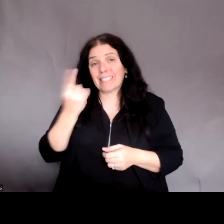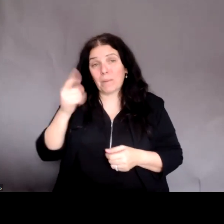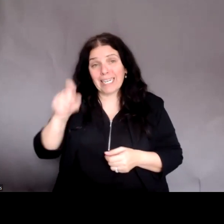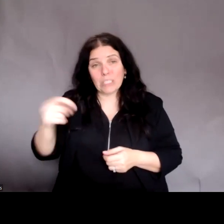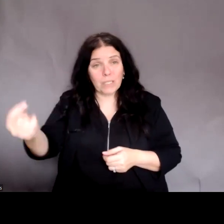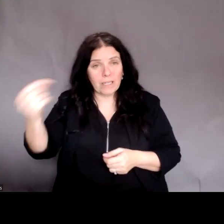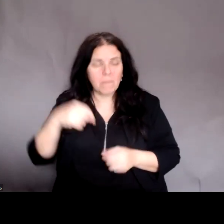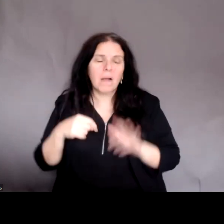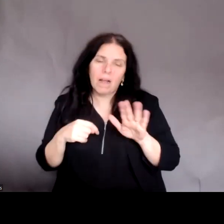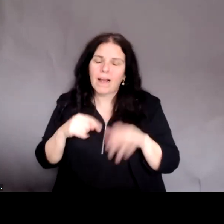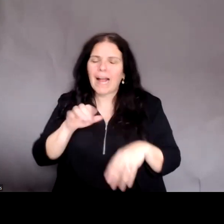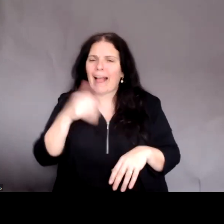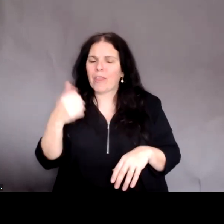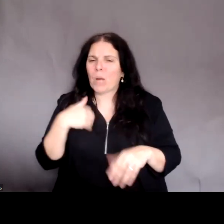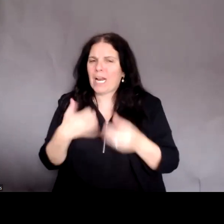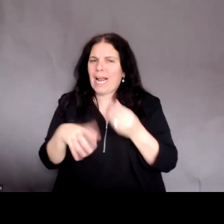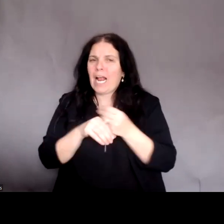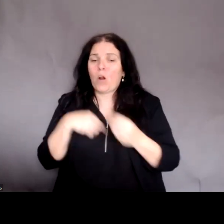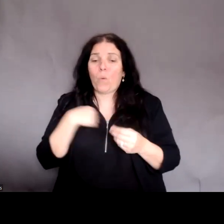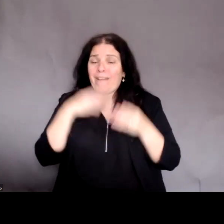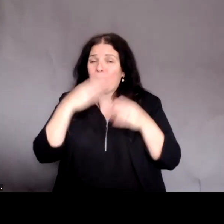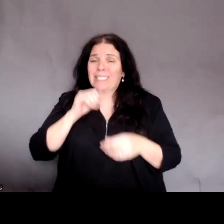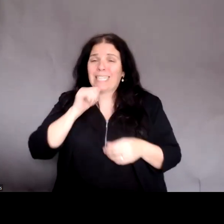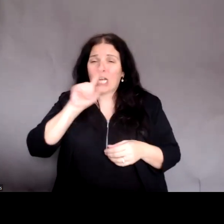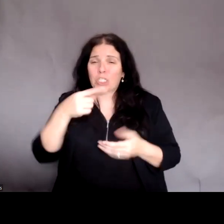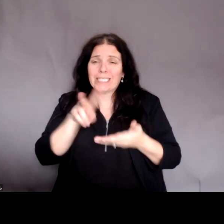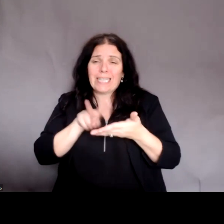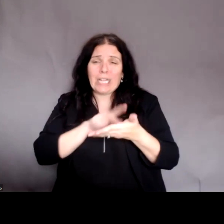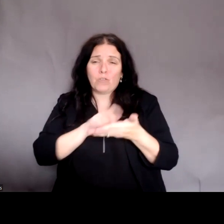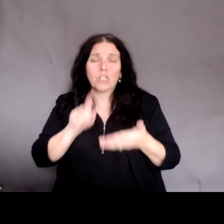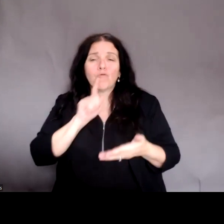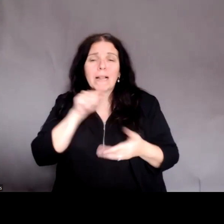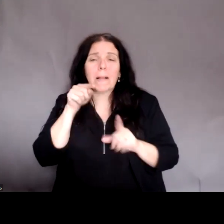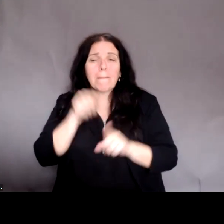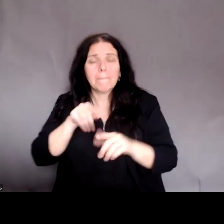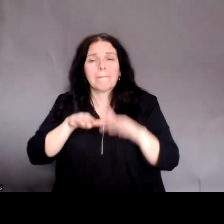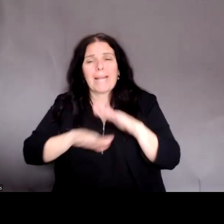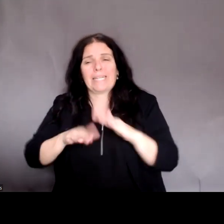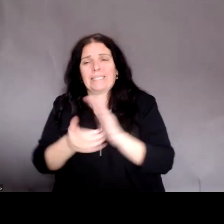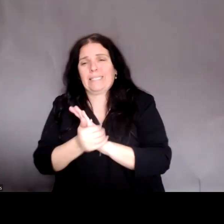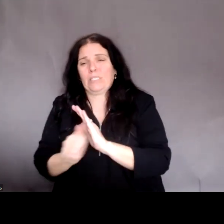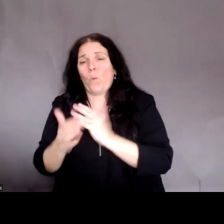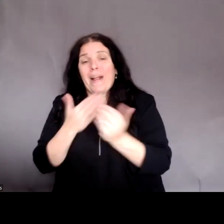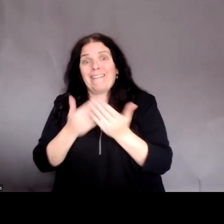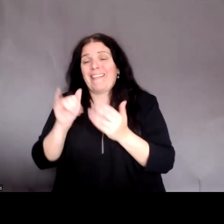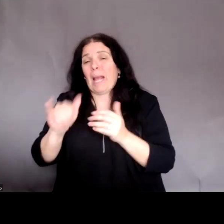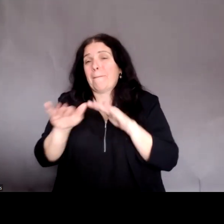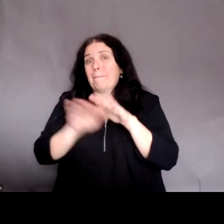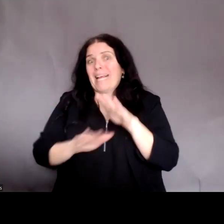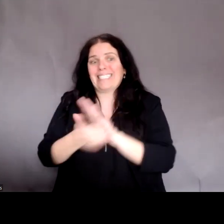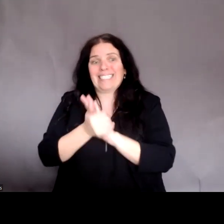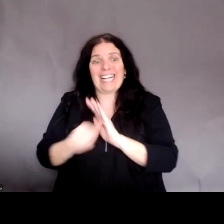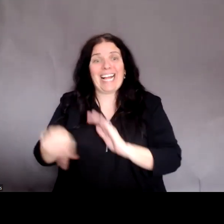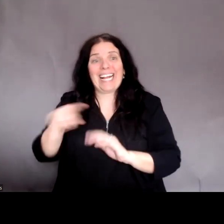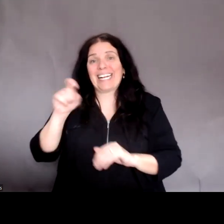other thing I want to say, we focused on, it's not just literacy, it's basic skills. So whatever that basic skill is that they need